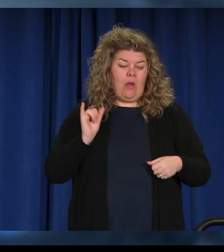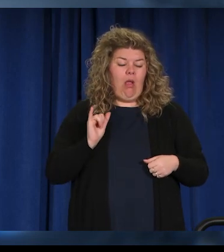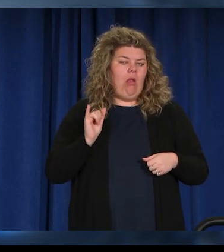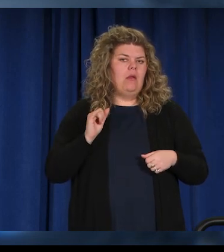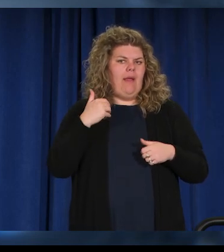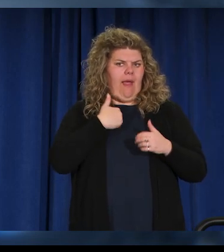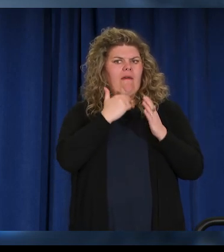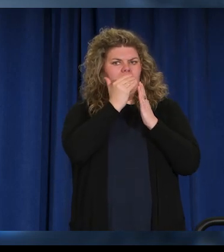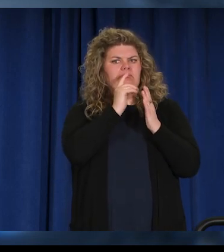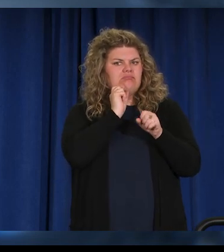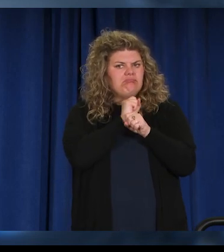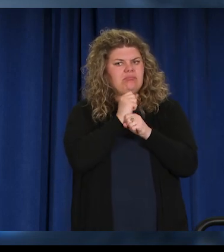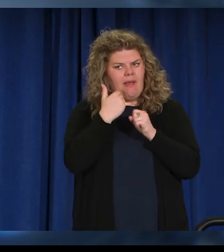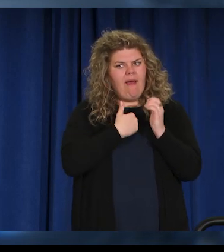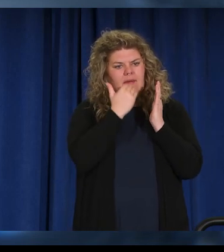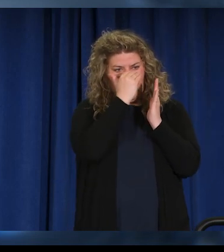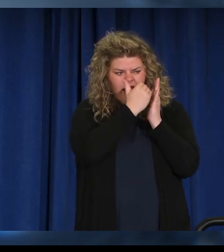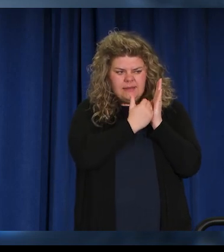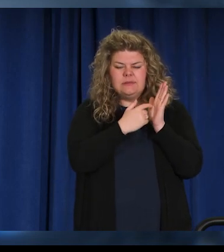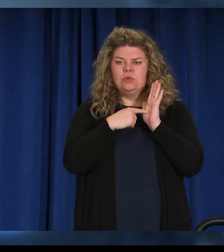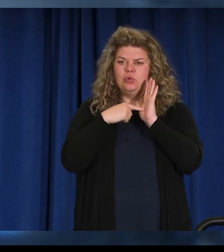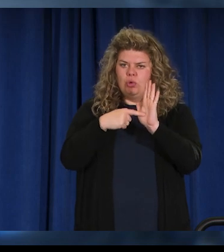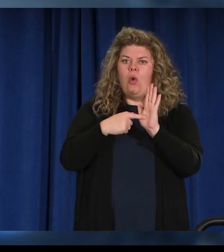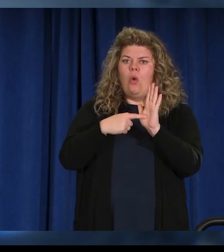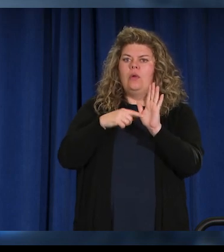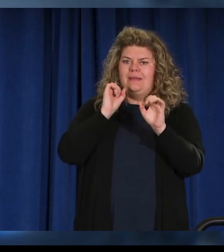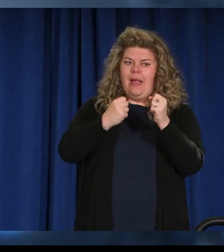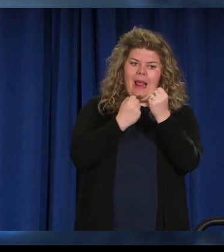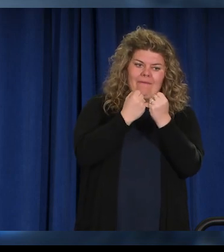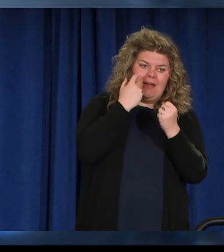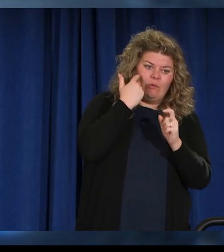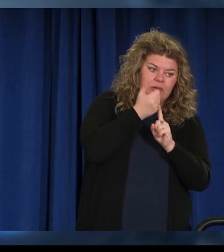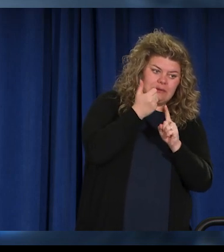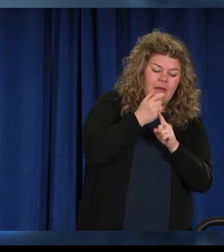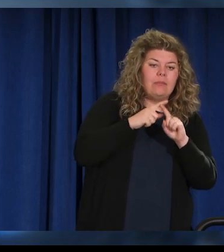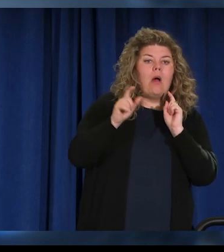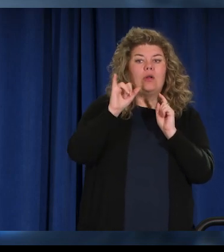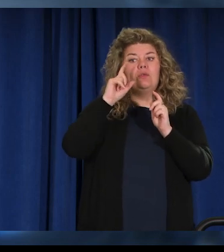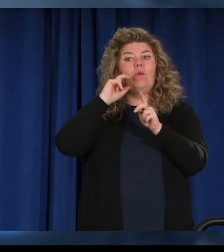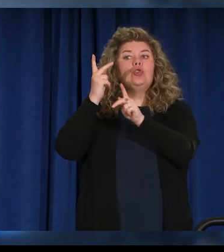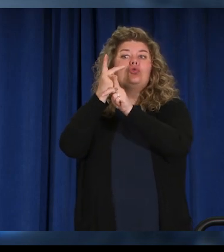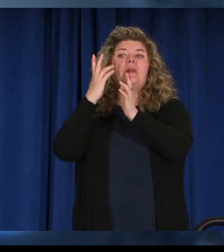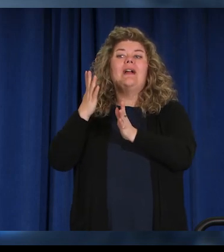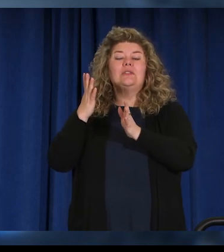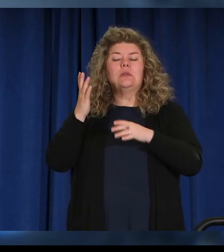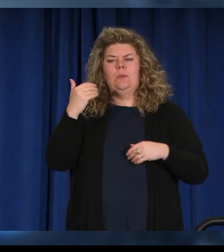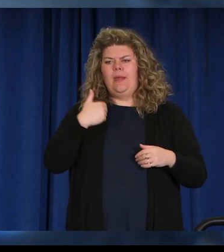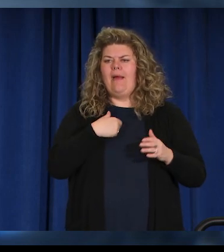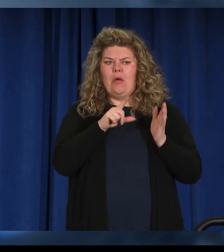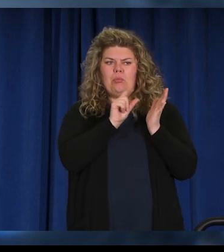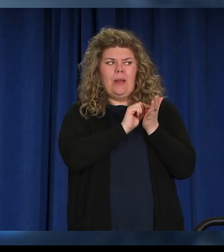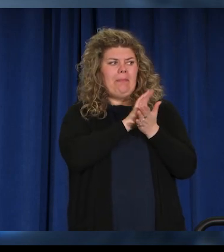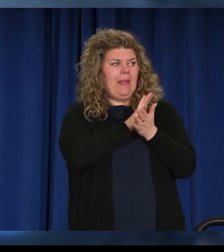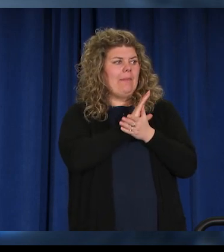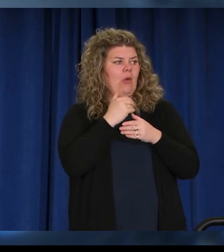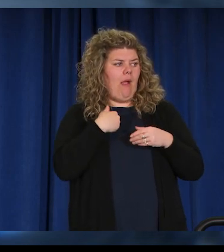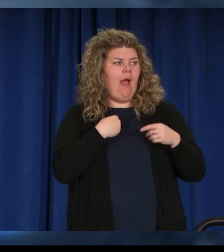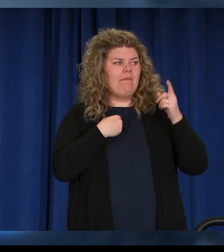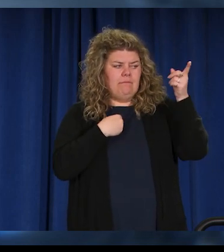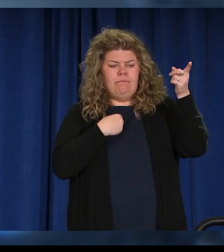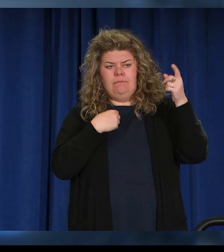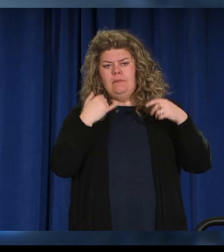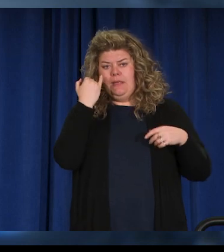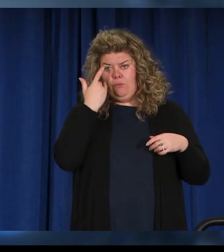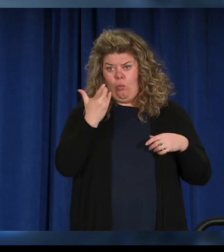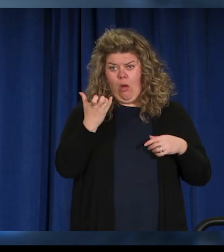done as a supervisor to advocate for yourself, but also for supervisors. And we actually have those printed in the back as well, if anybody